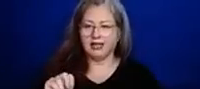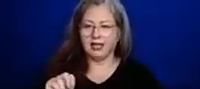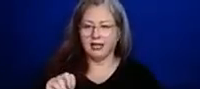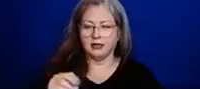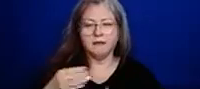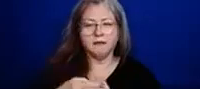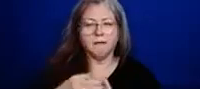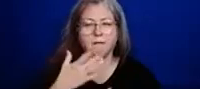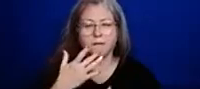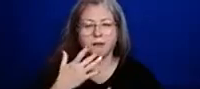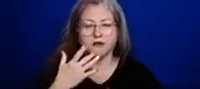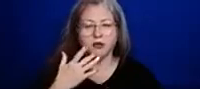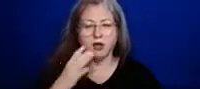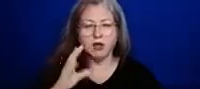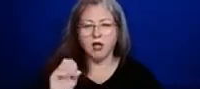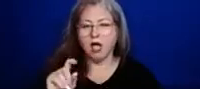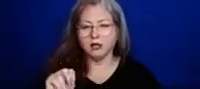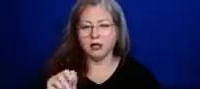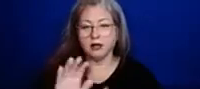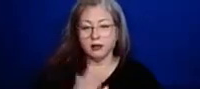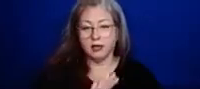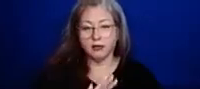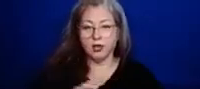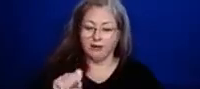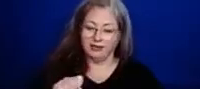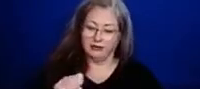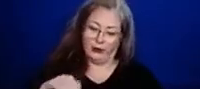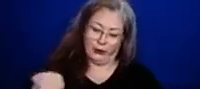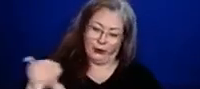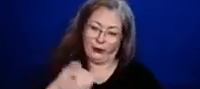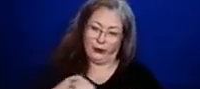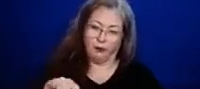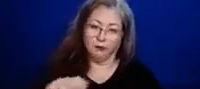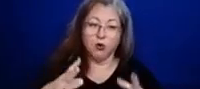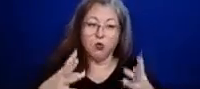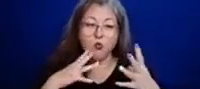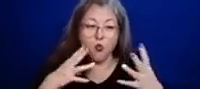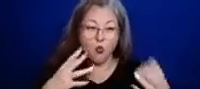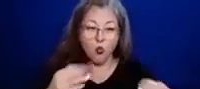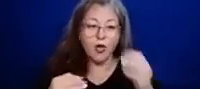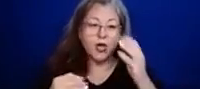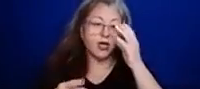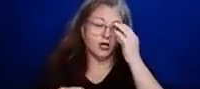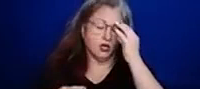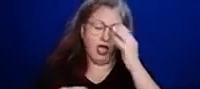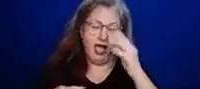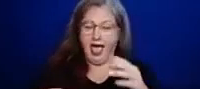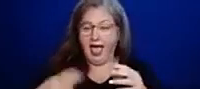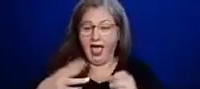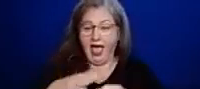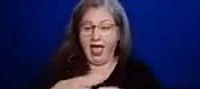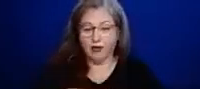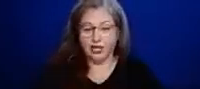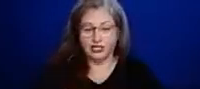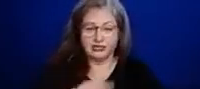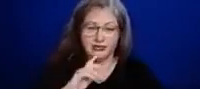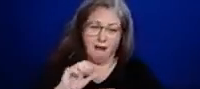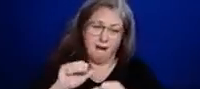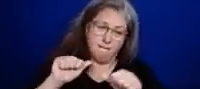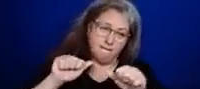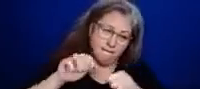preferably cotton paper. And then you wet it a lot, and then you press with high